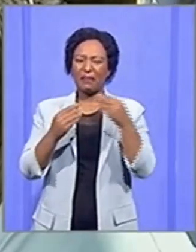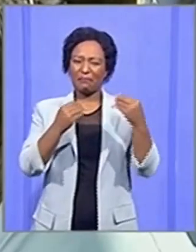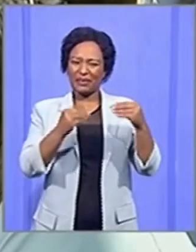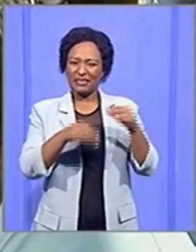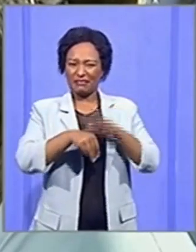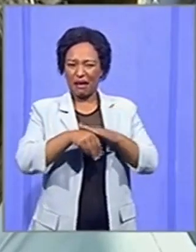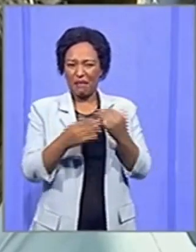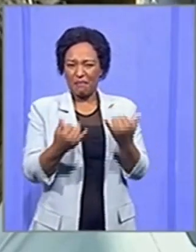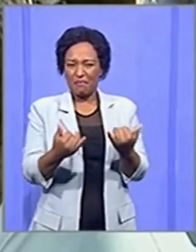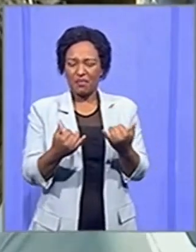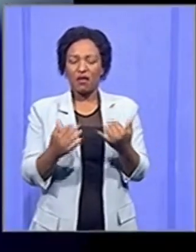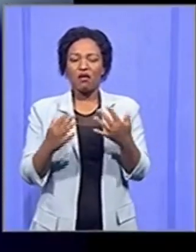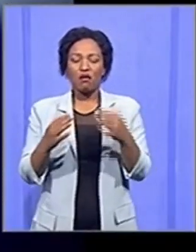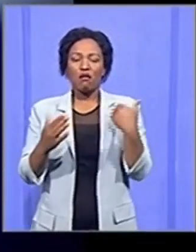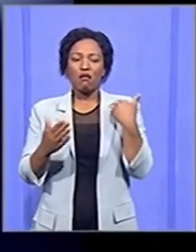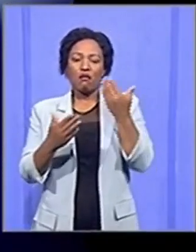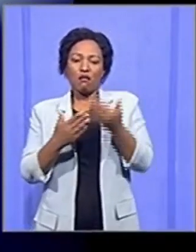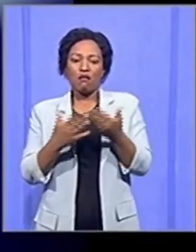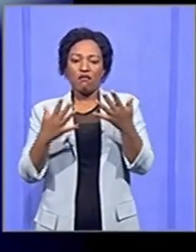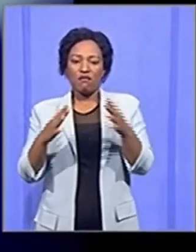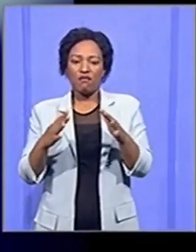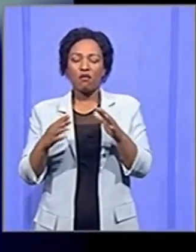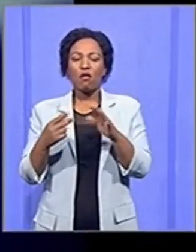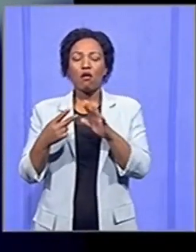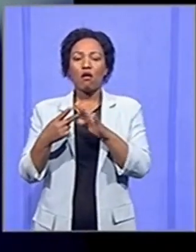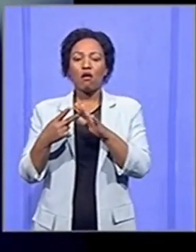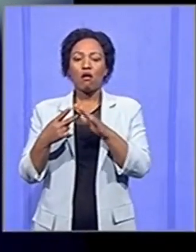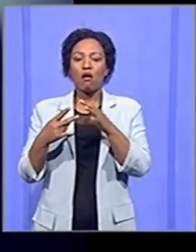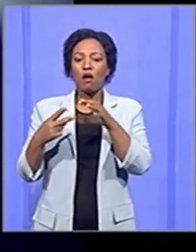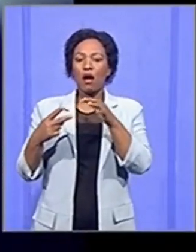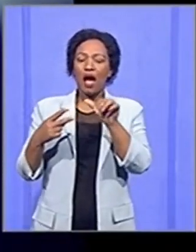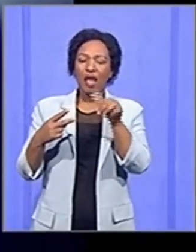a 39 a mang e le a mathang ha